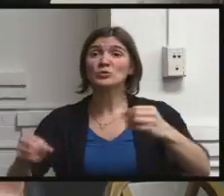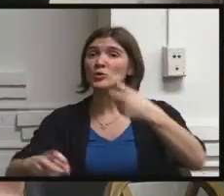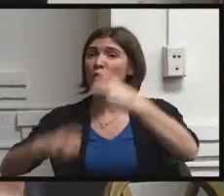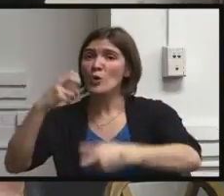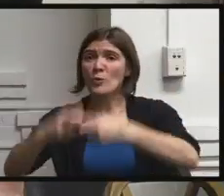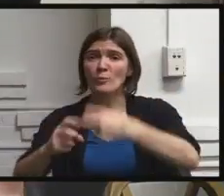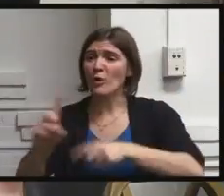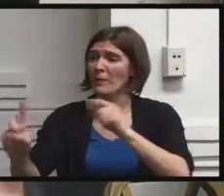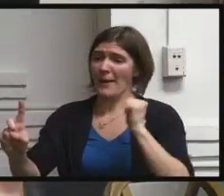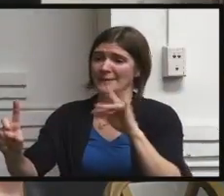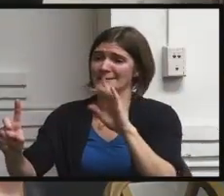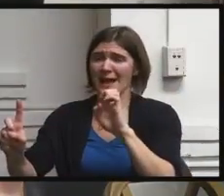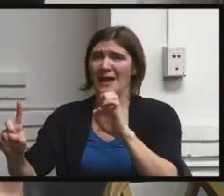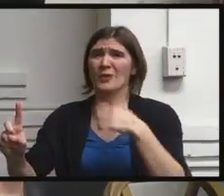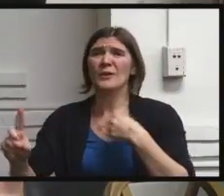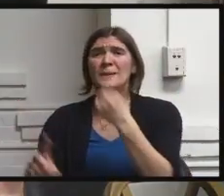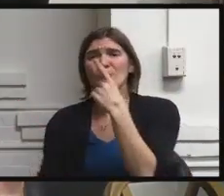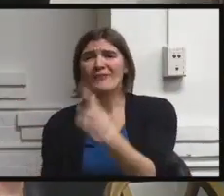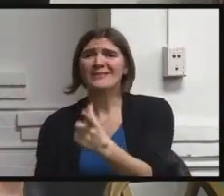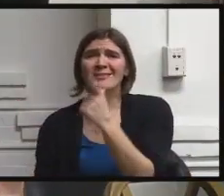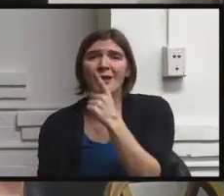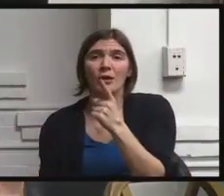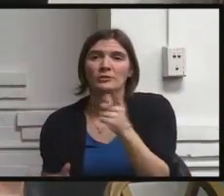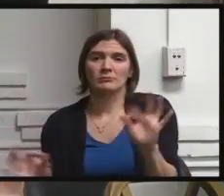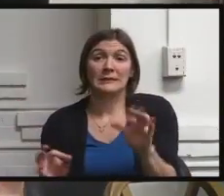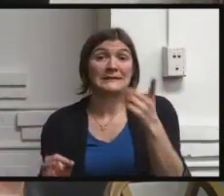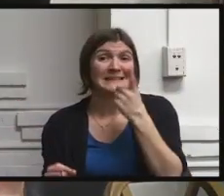incident with anything. We're breakfast and lunch, and